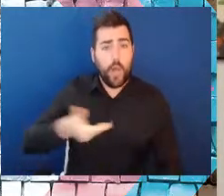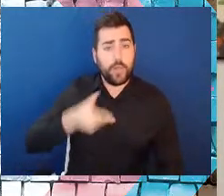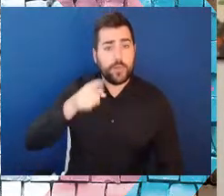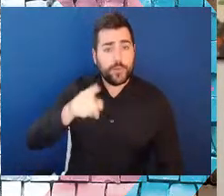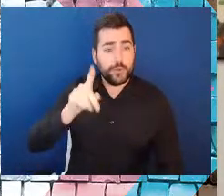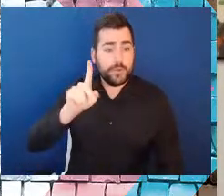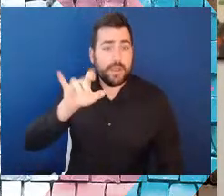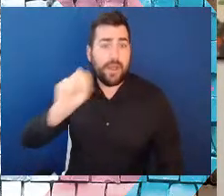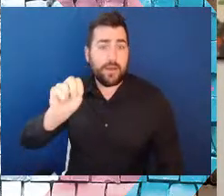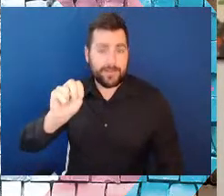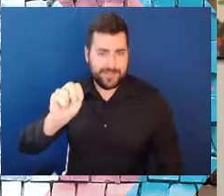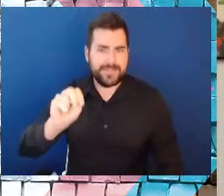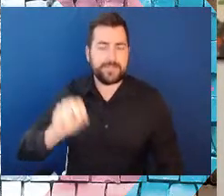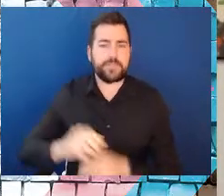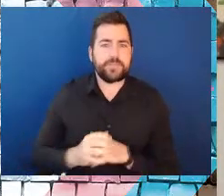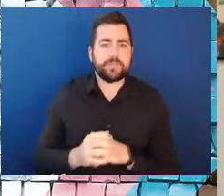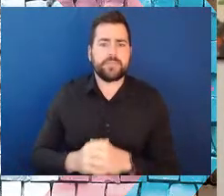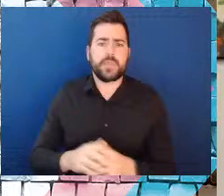like this.